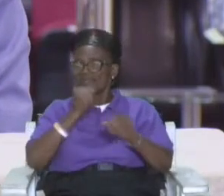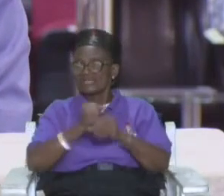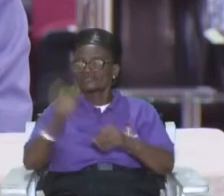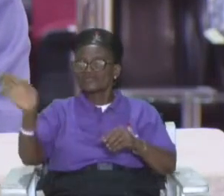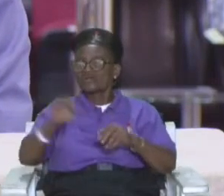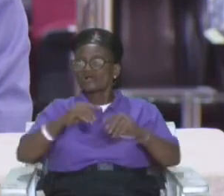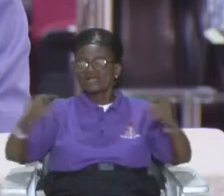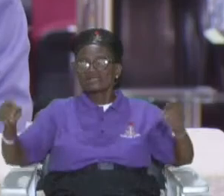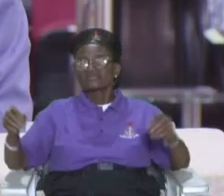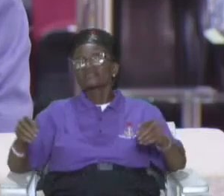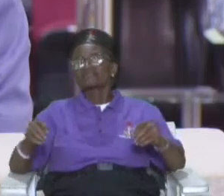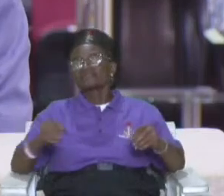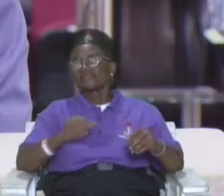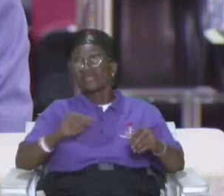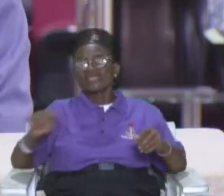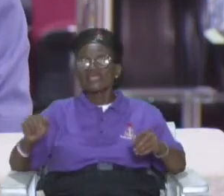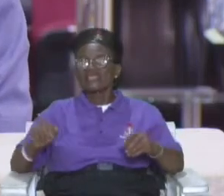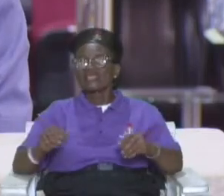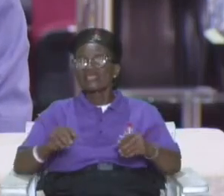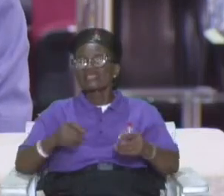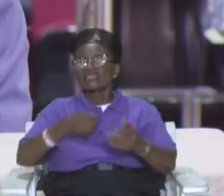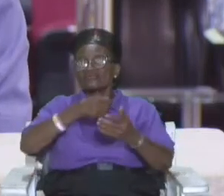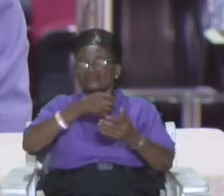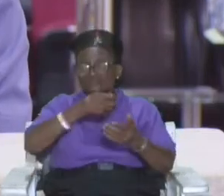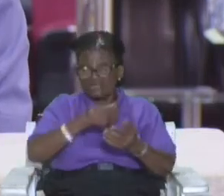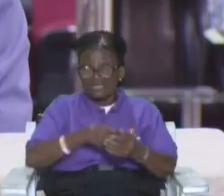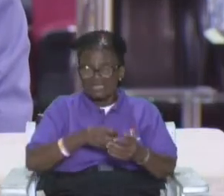Lord shall send forth from Zion